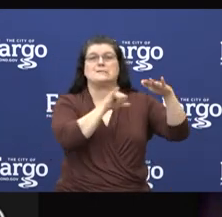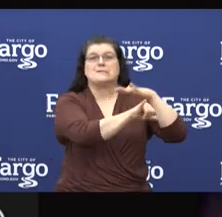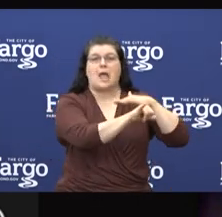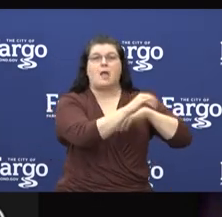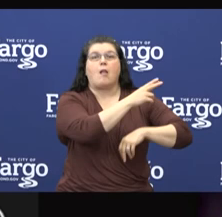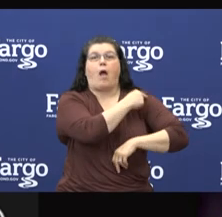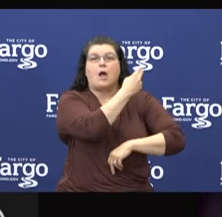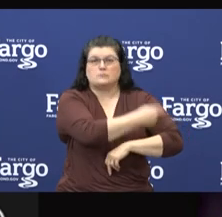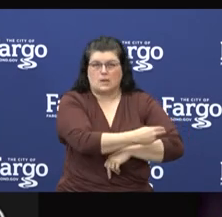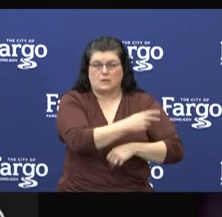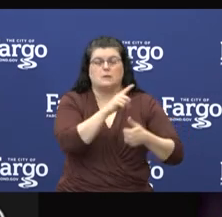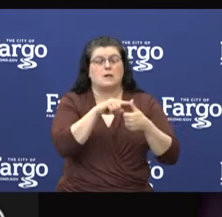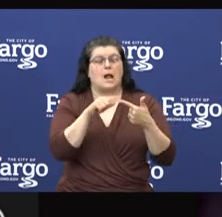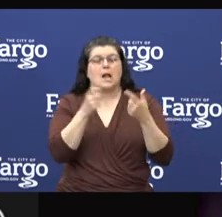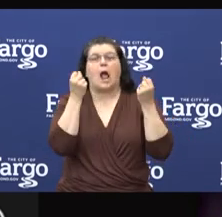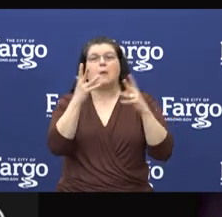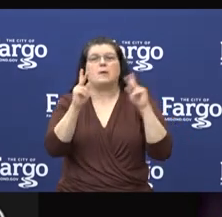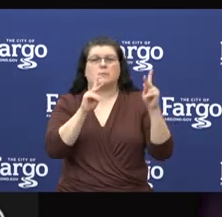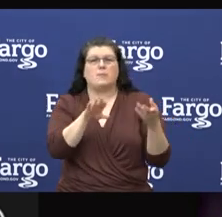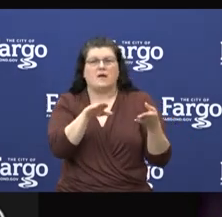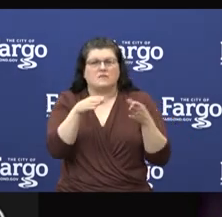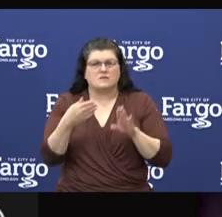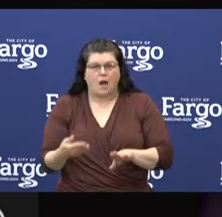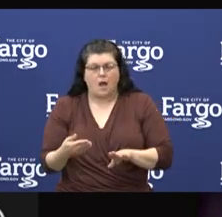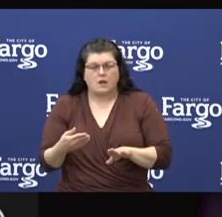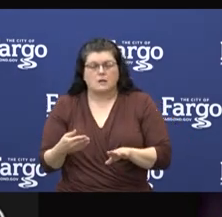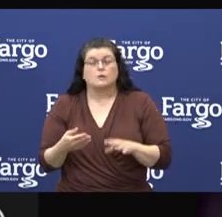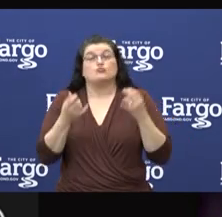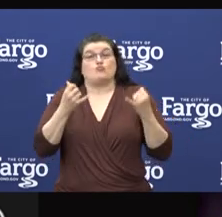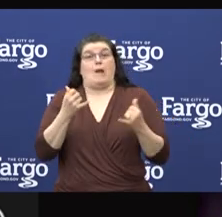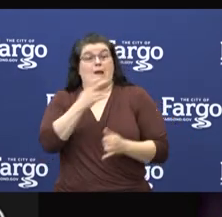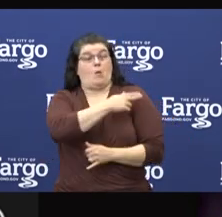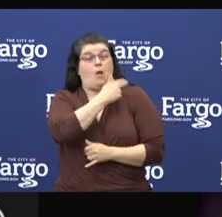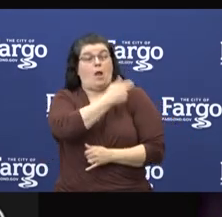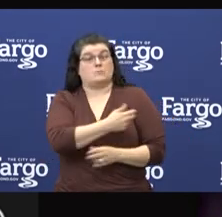the mortality rate. Currently, our hospital capacity,